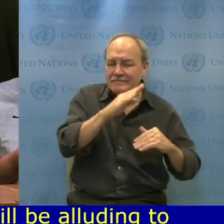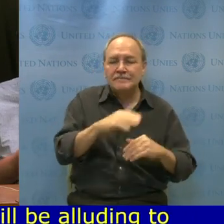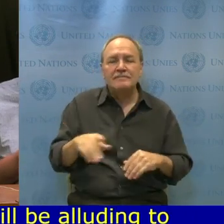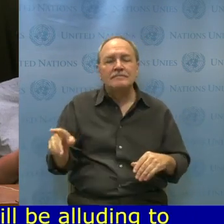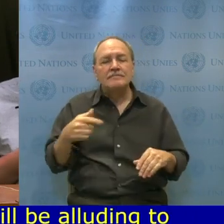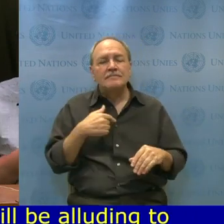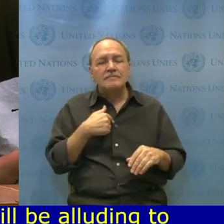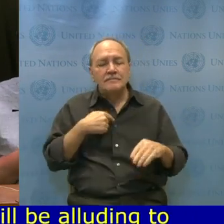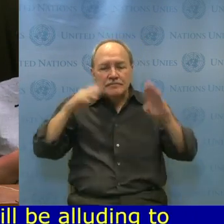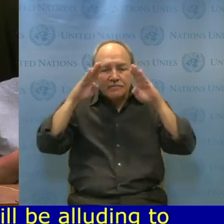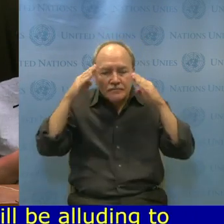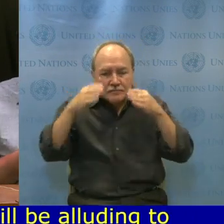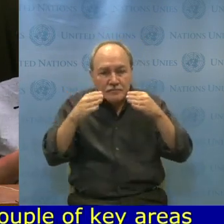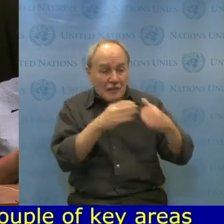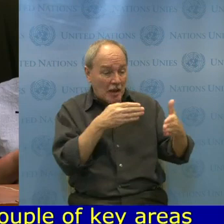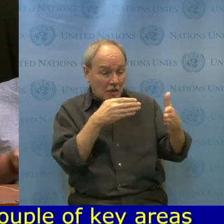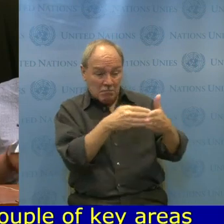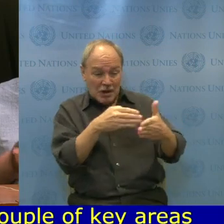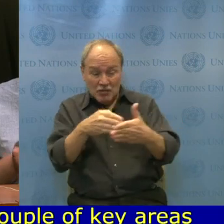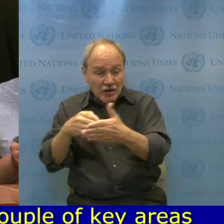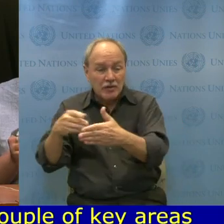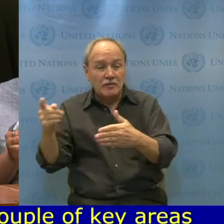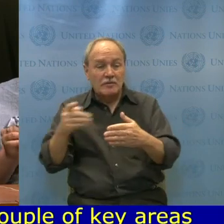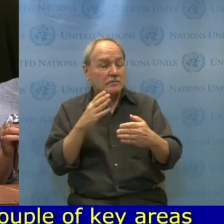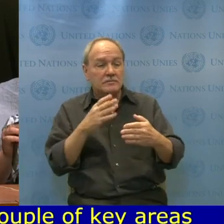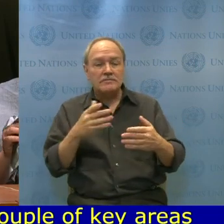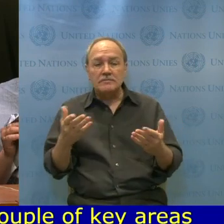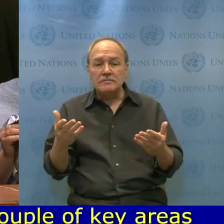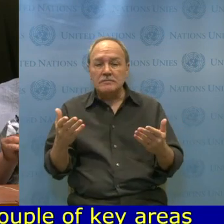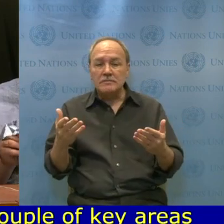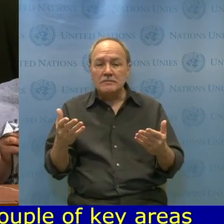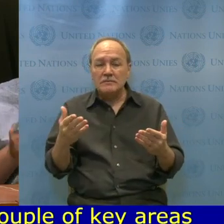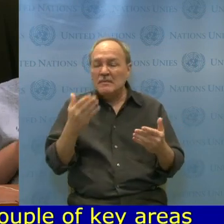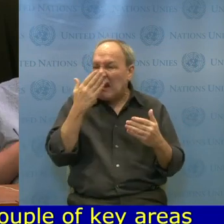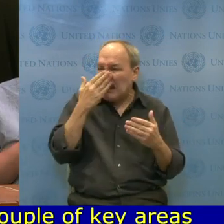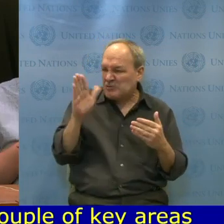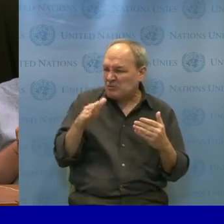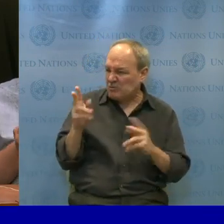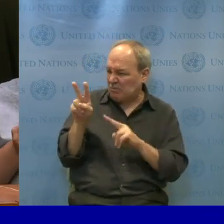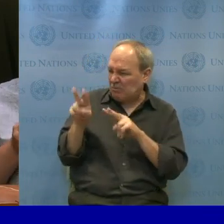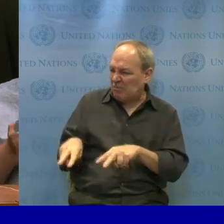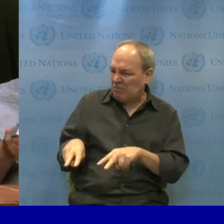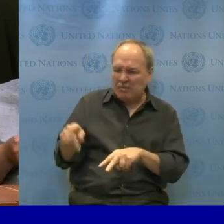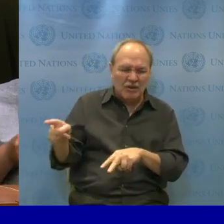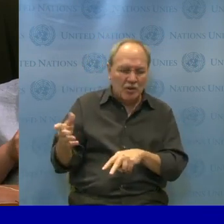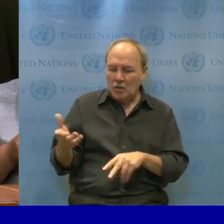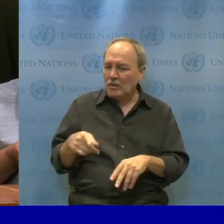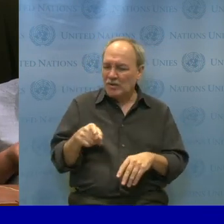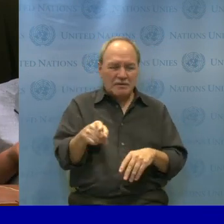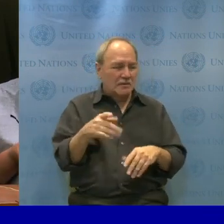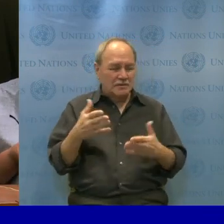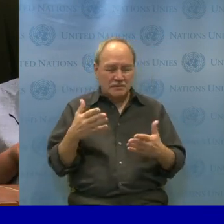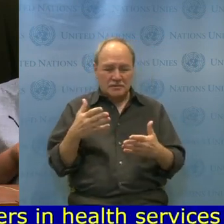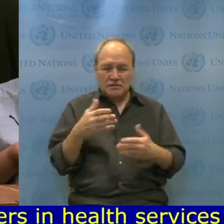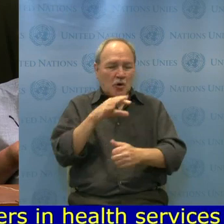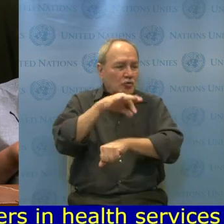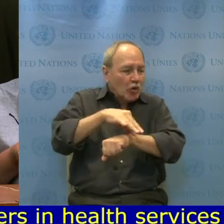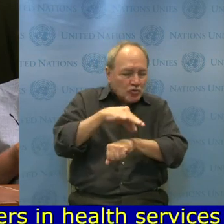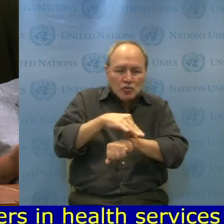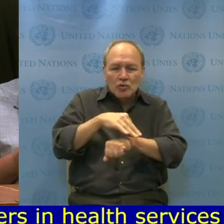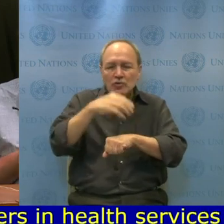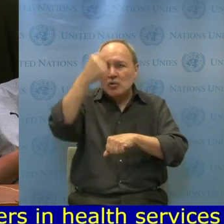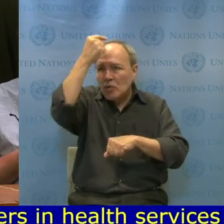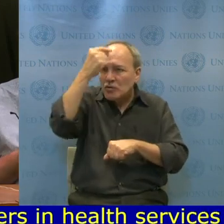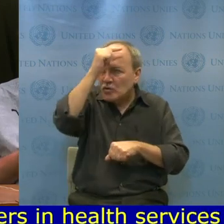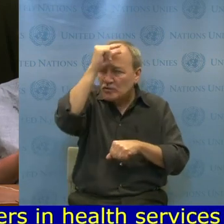direct barriers in health services, such as accessibility, attitudes and discrimination of healthcare providers, and barriers faced in